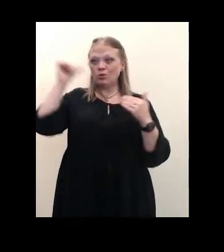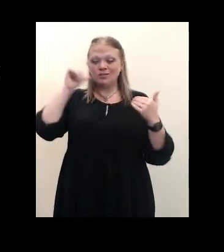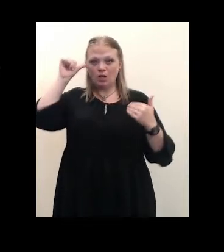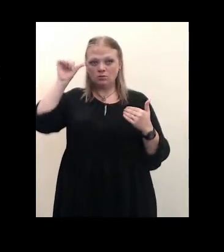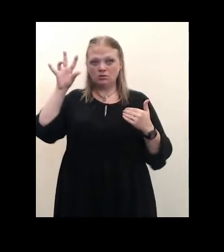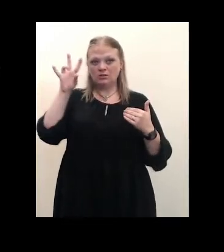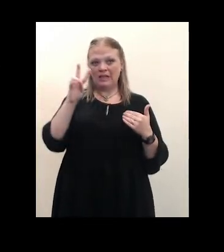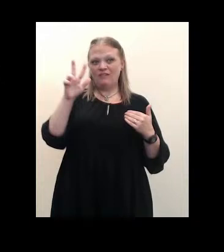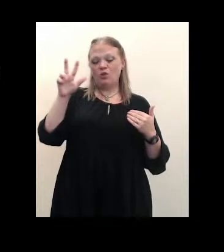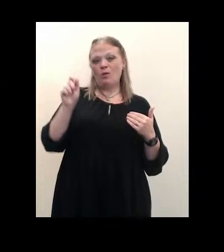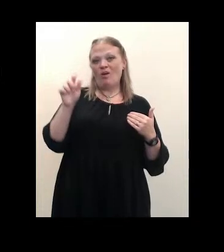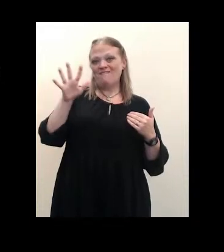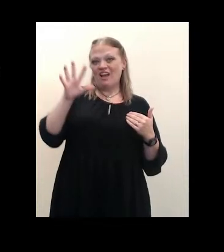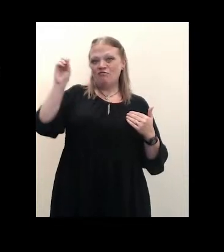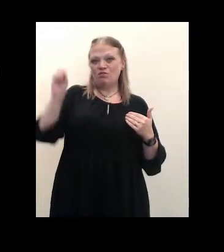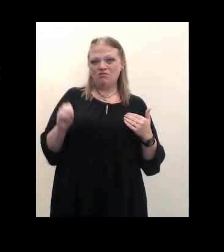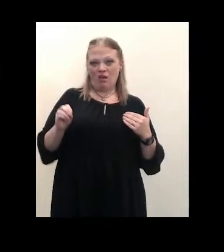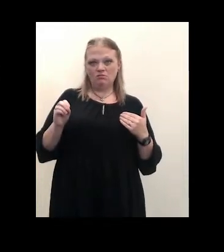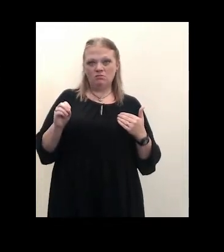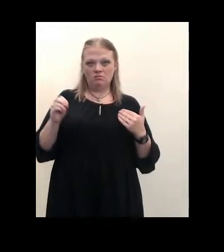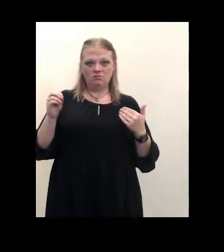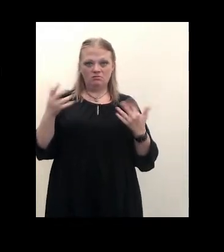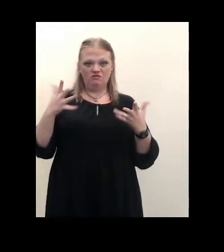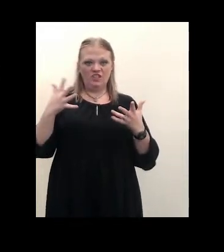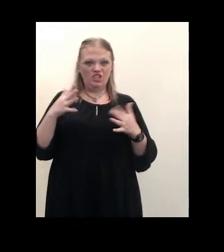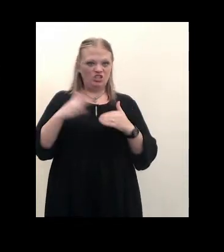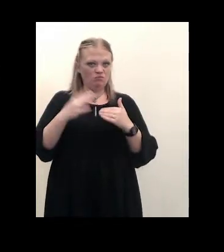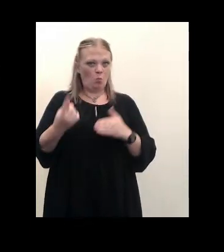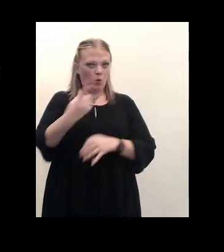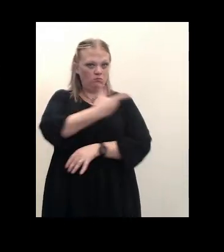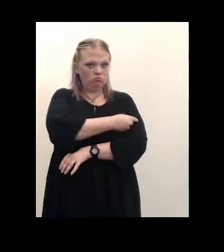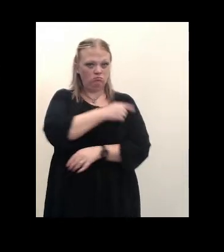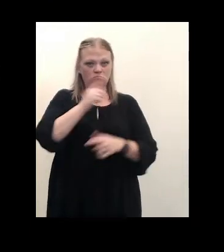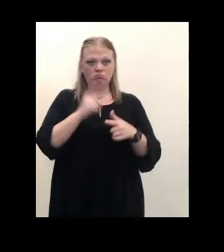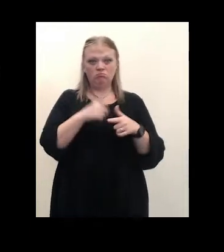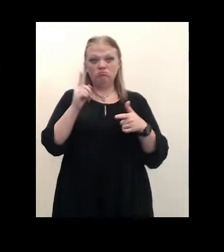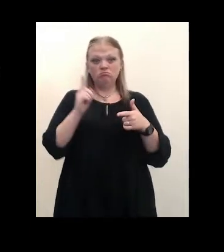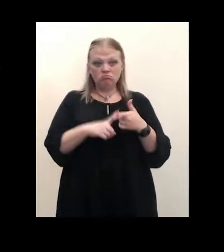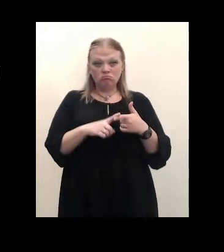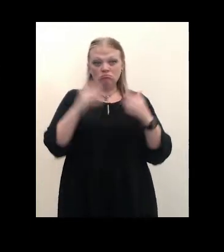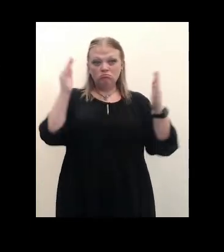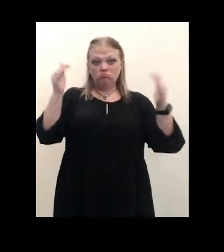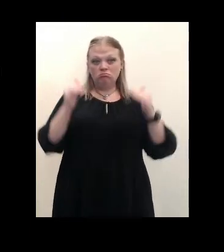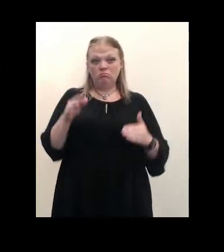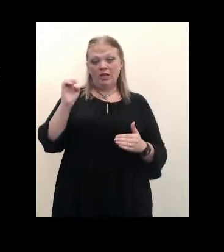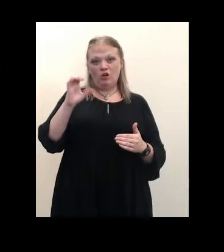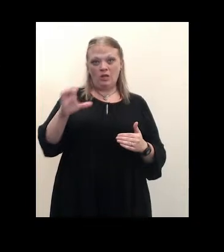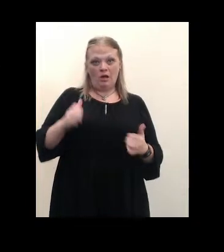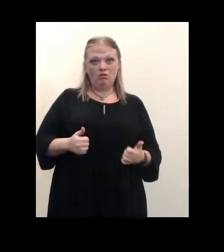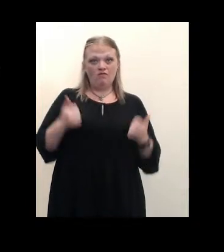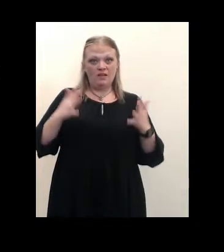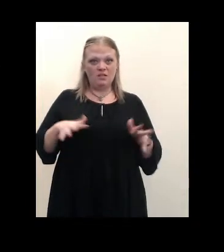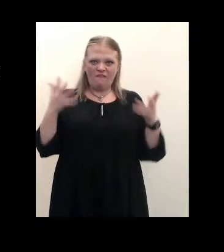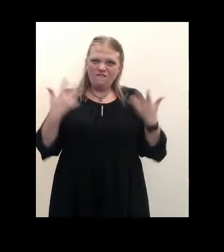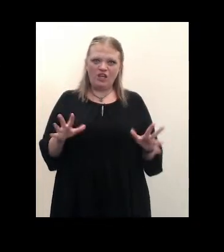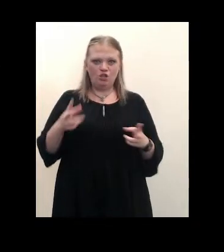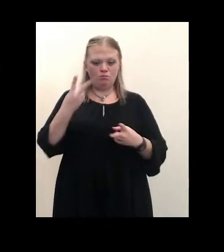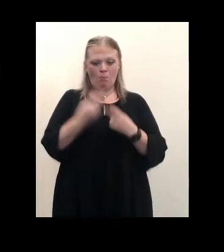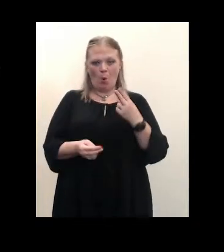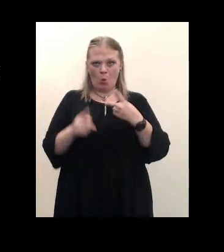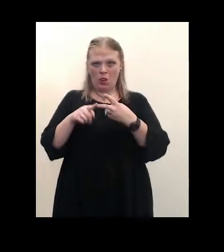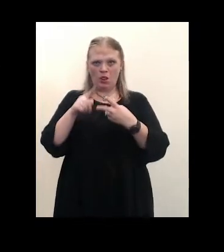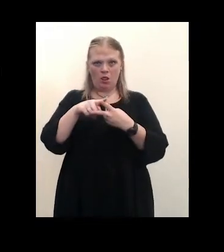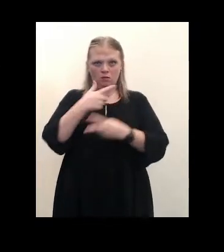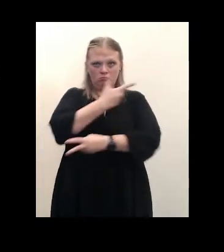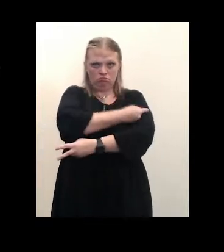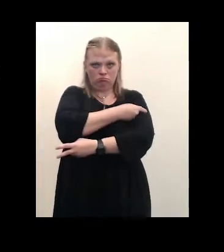73.5% have received at least one dose. And looking at the proportion of Erie County residents that are fully vaccinated, about 60%